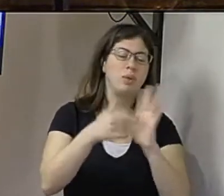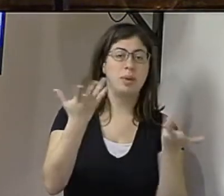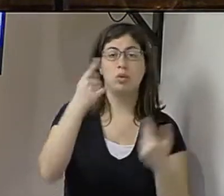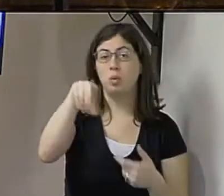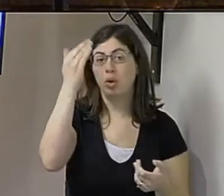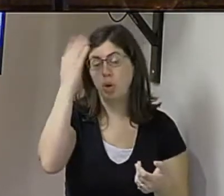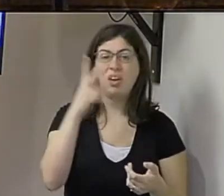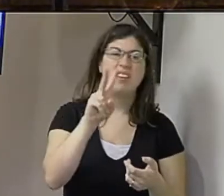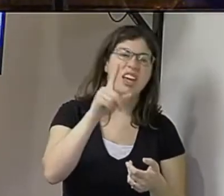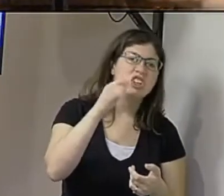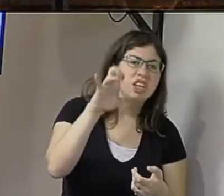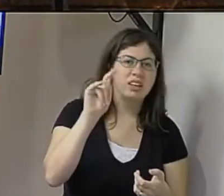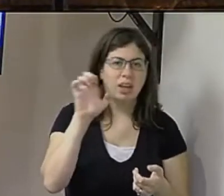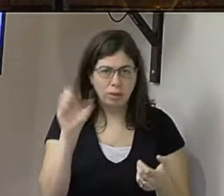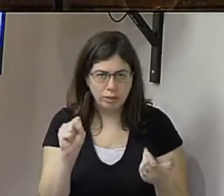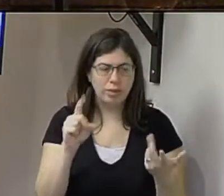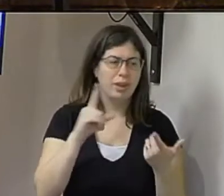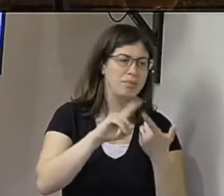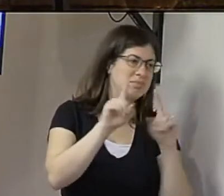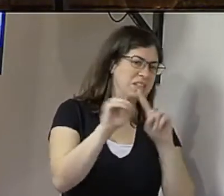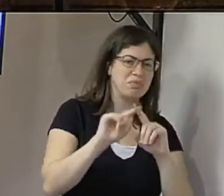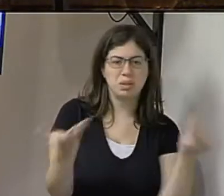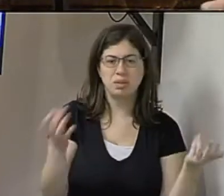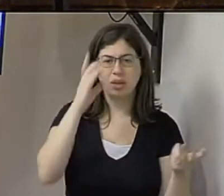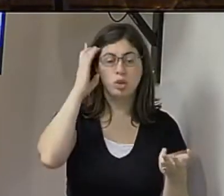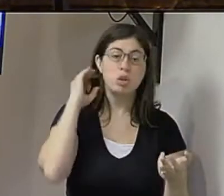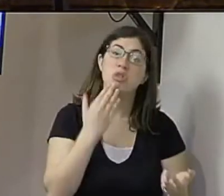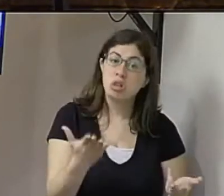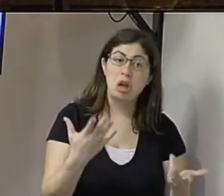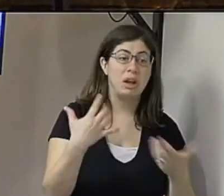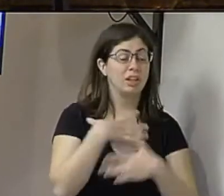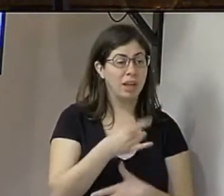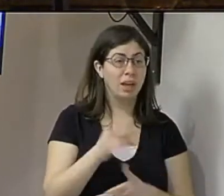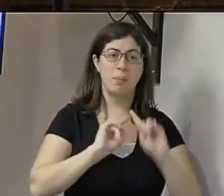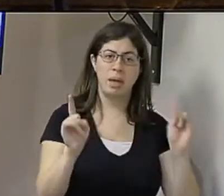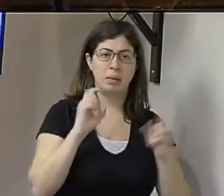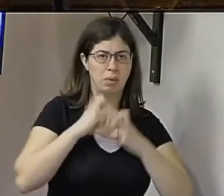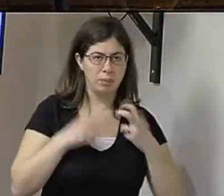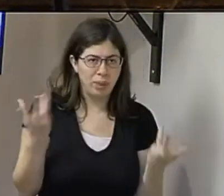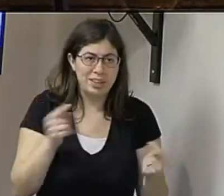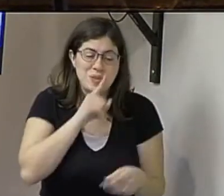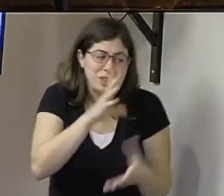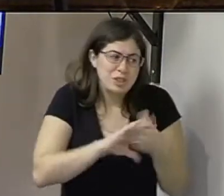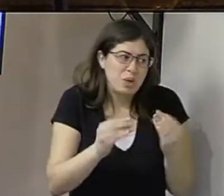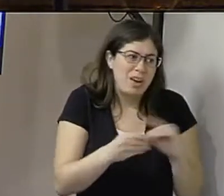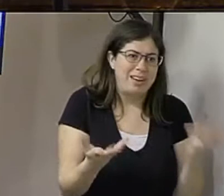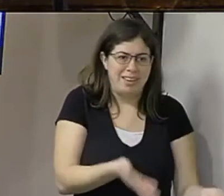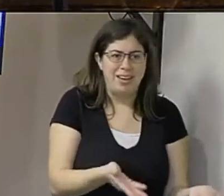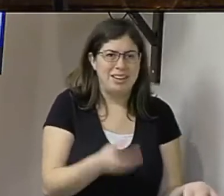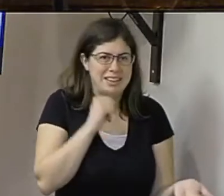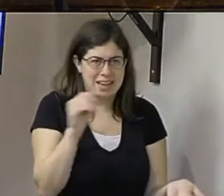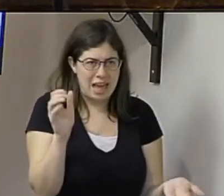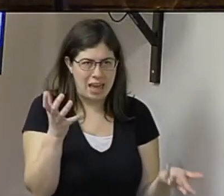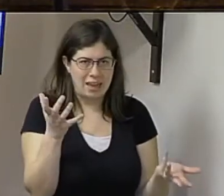with, like the VeggieTales one and some other ones, which are great and I love. But the problem with those is that the real story is not exactly like